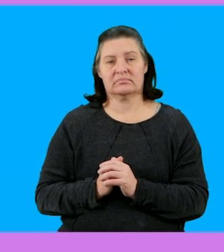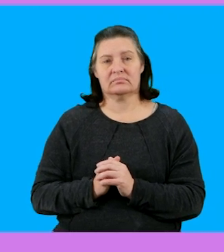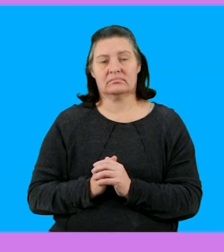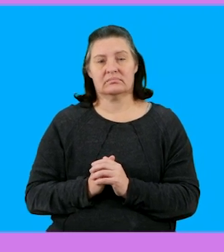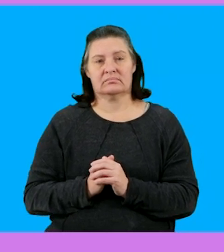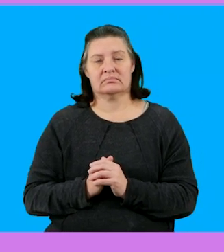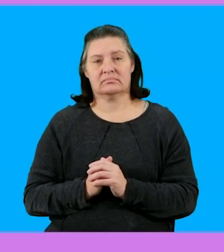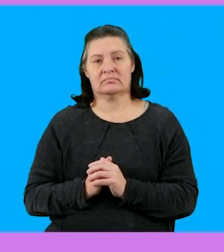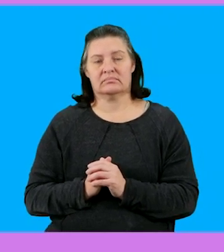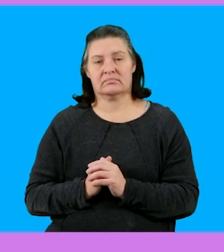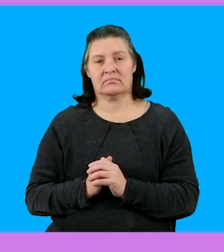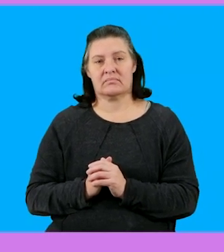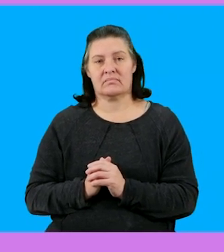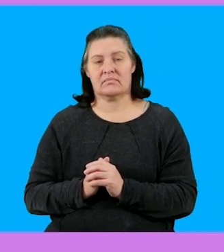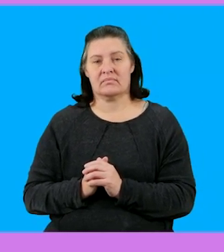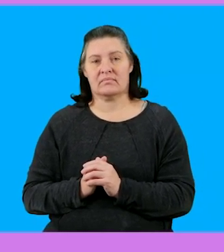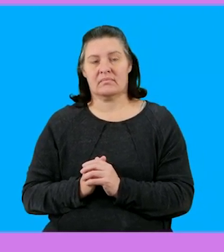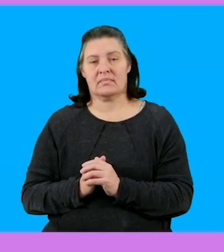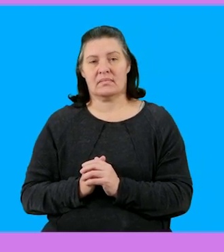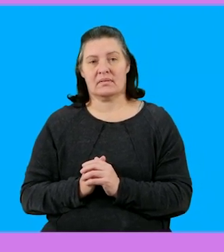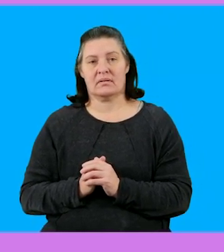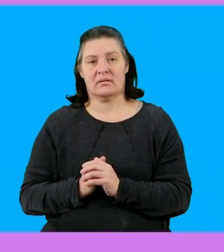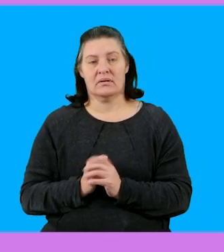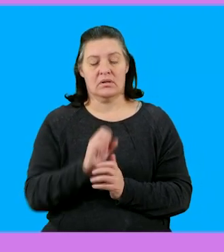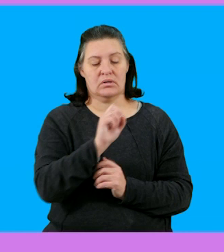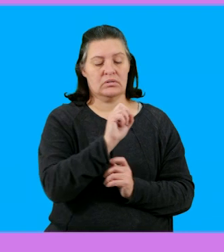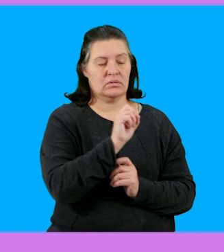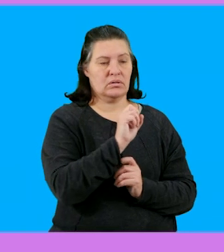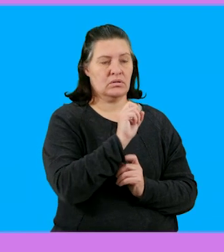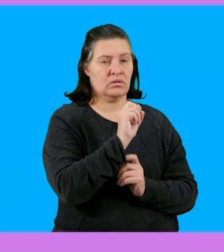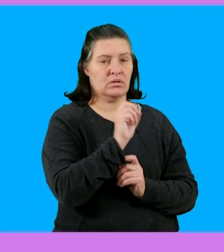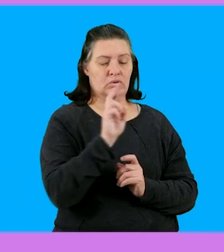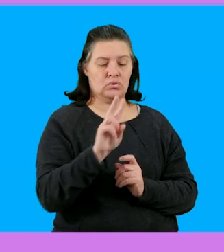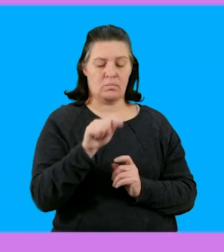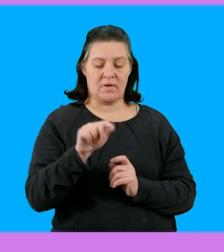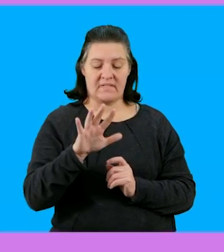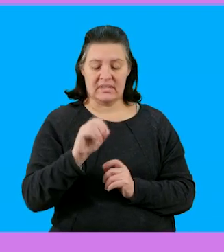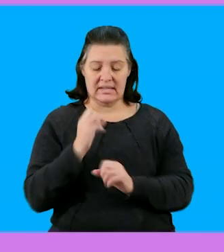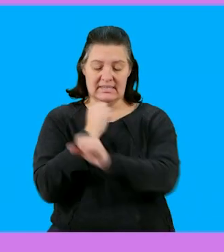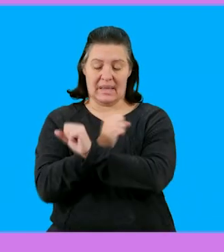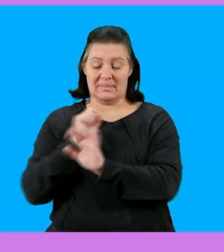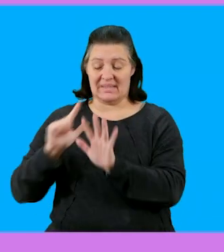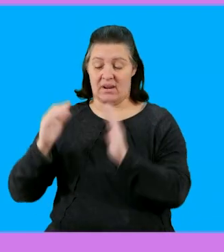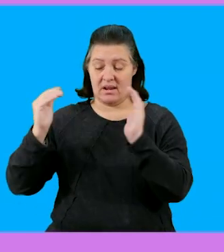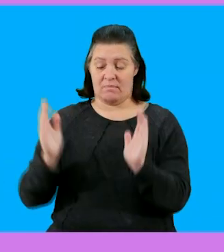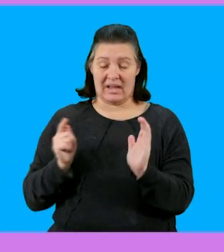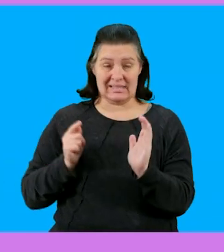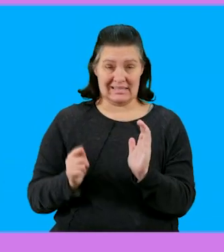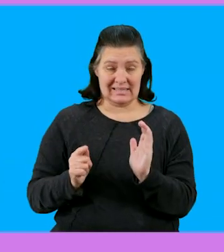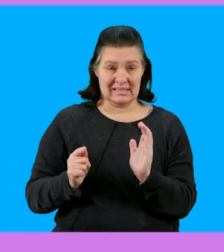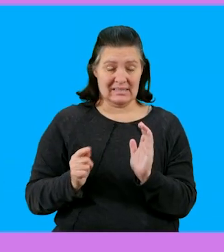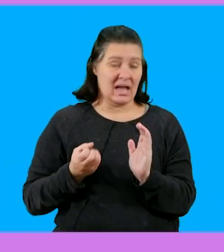in. I'm first going to simplify the parts in brackets. So I will say then 2 Rand 50 multiply by